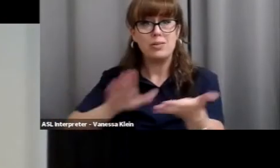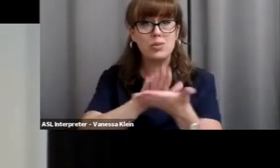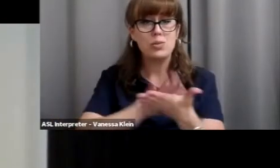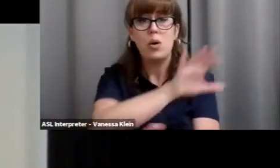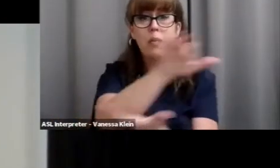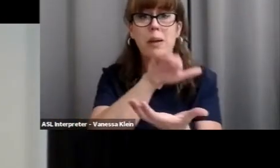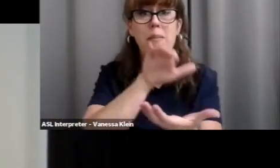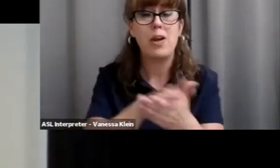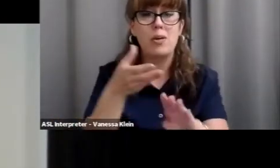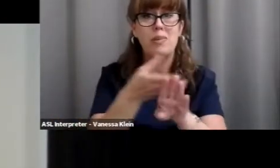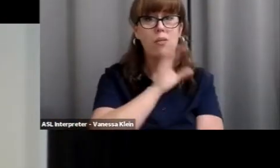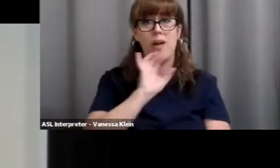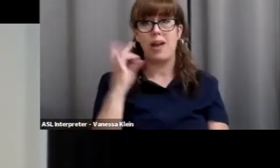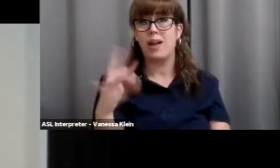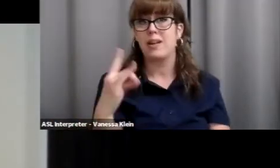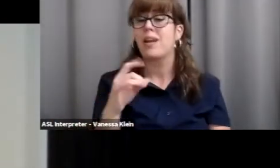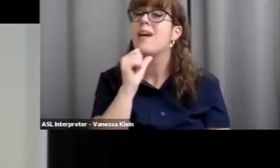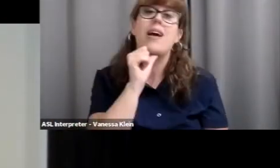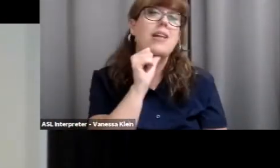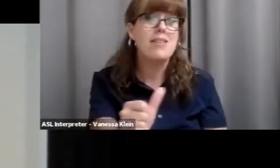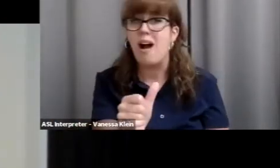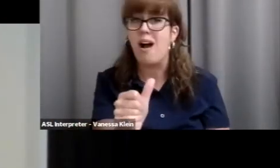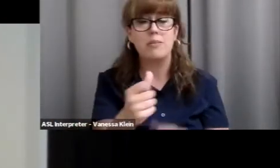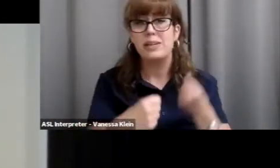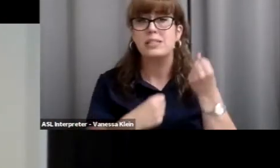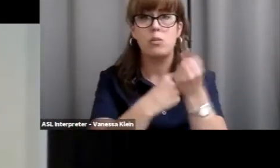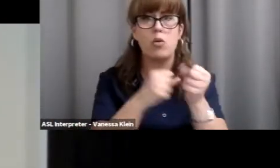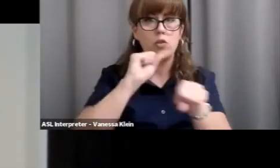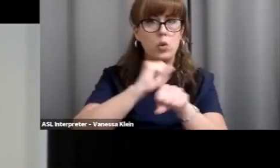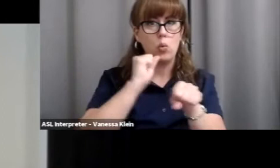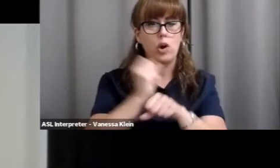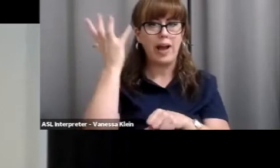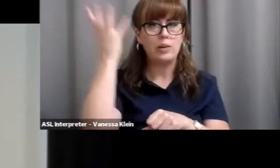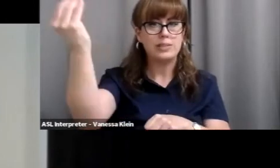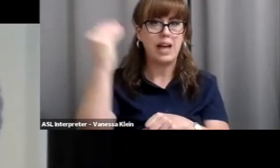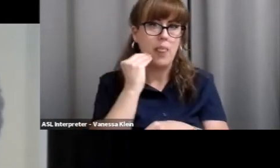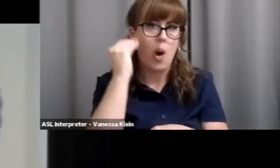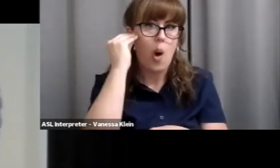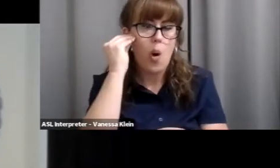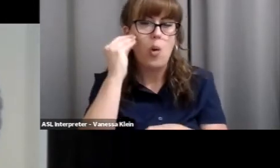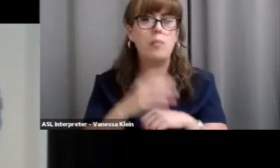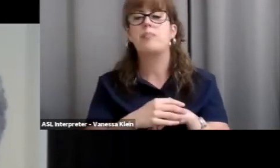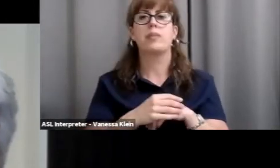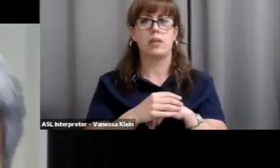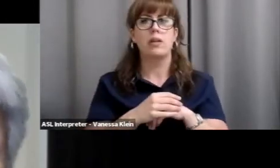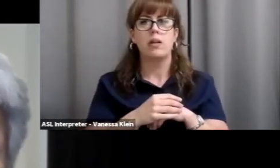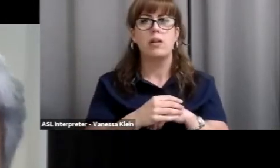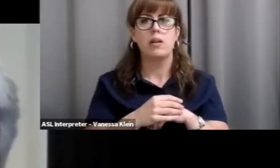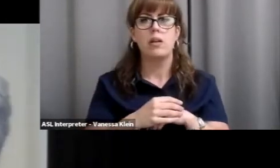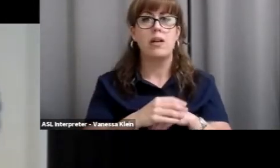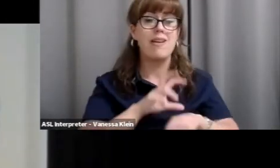and not being supported to work outside the home. There is a significant gap in the investments in